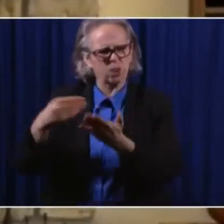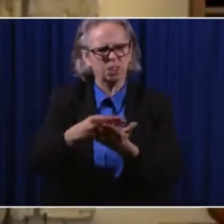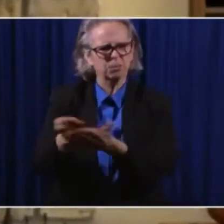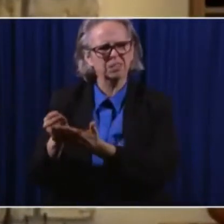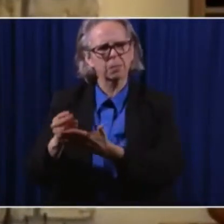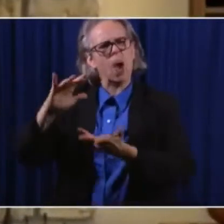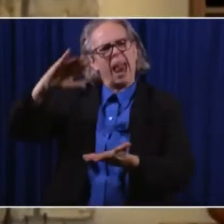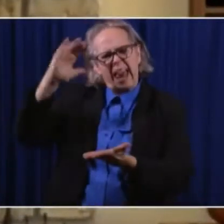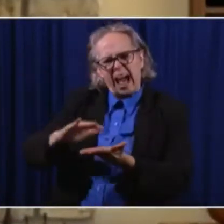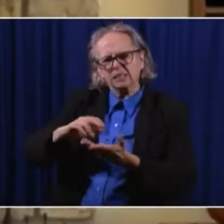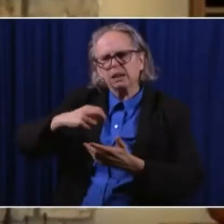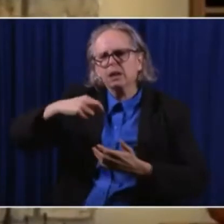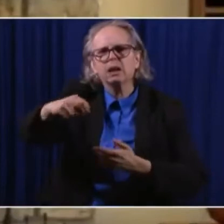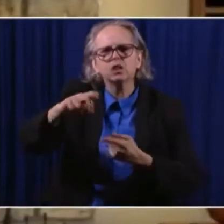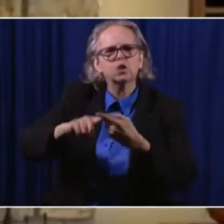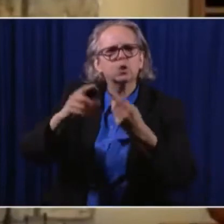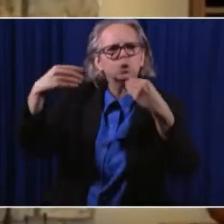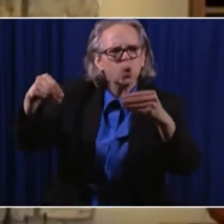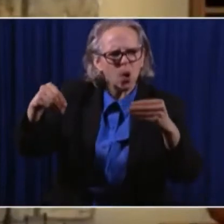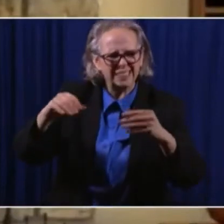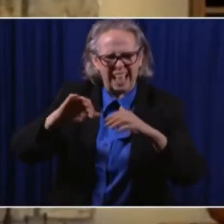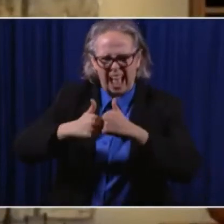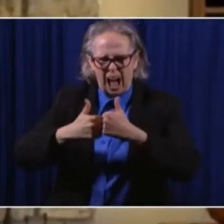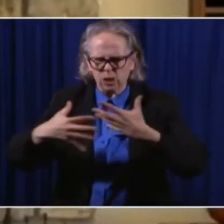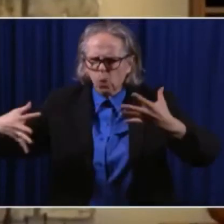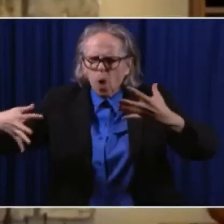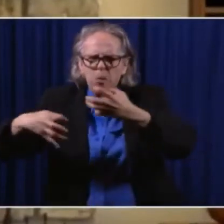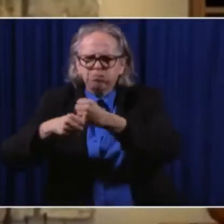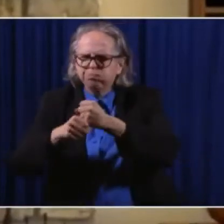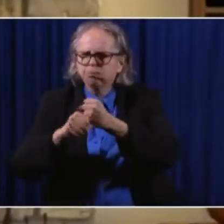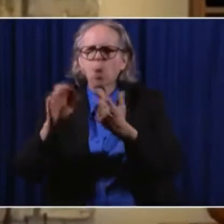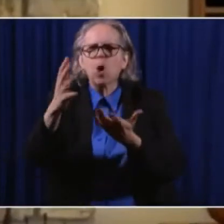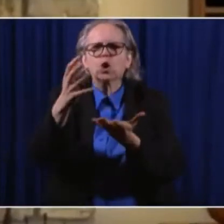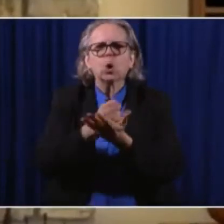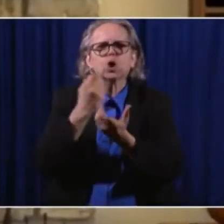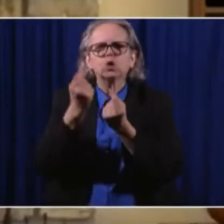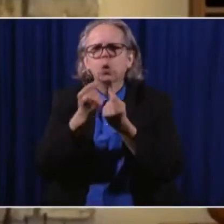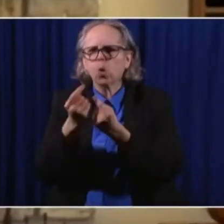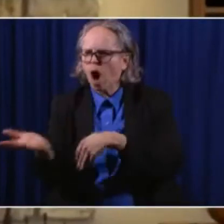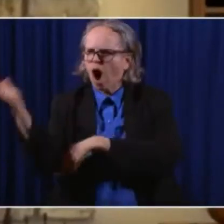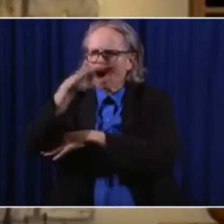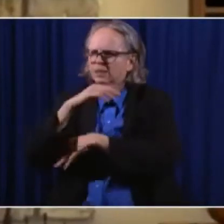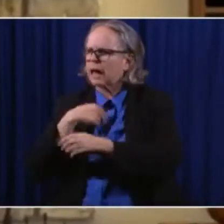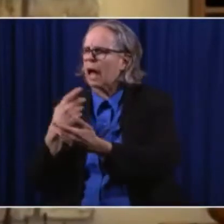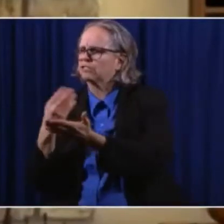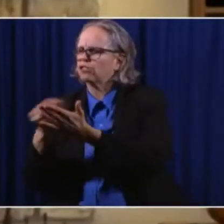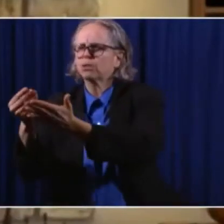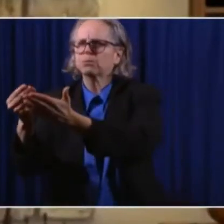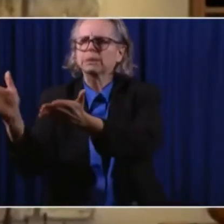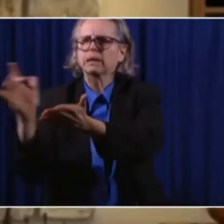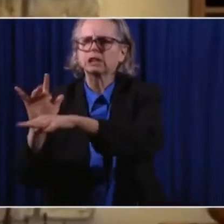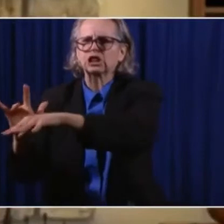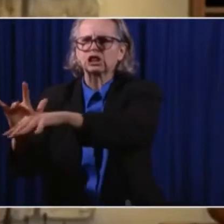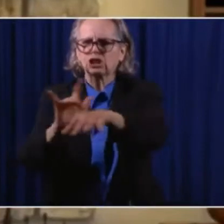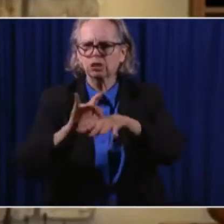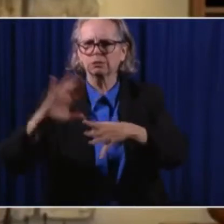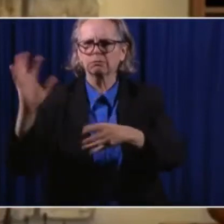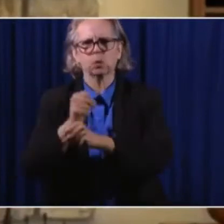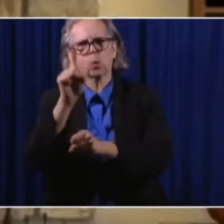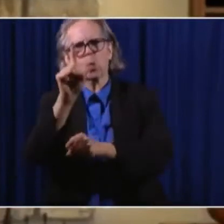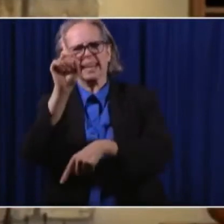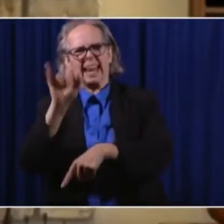it. These are just simple things. Everyone can come up with their own list. So I'm really asking, and